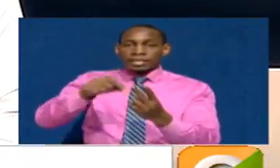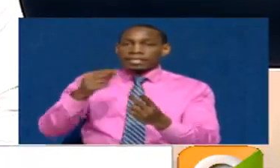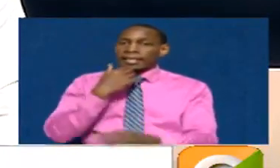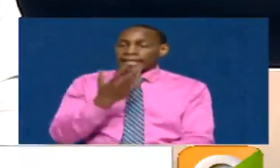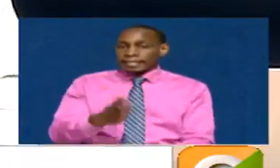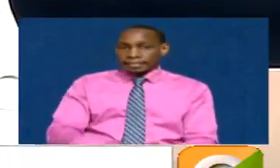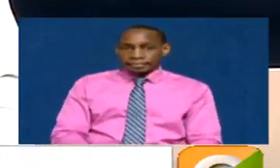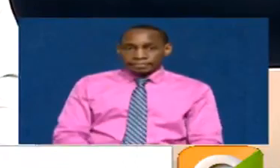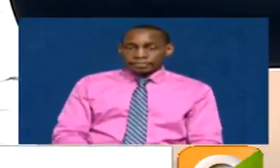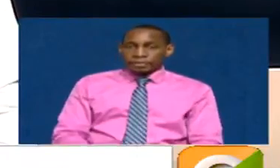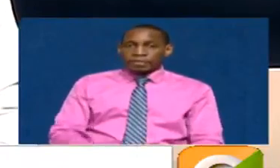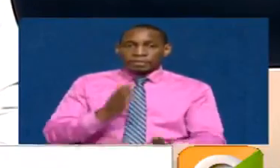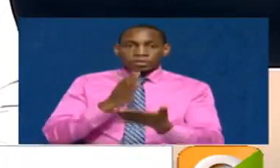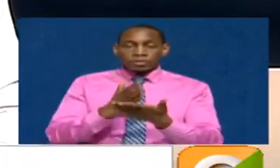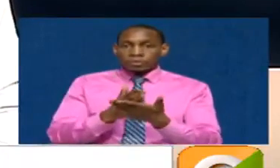be.